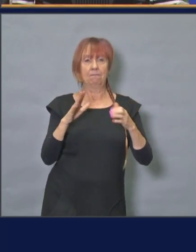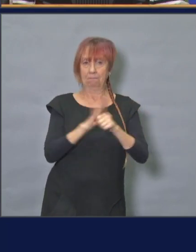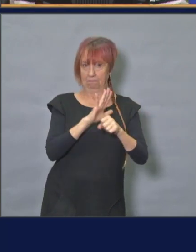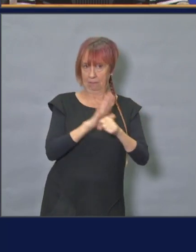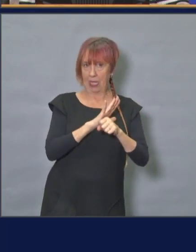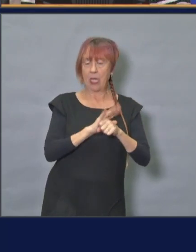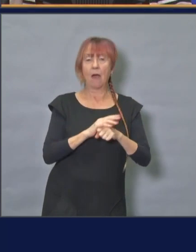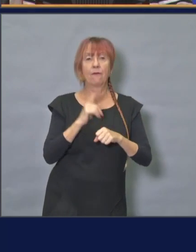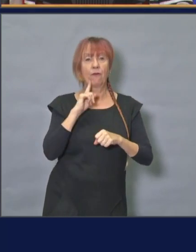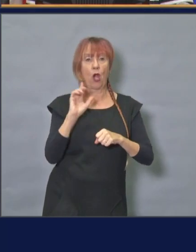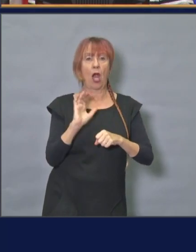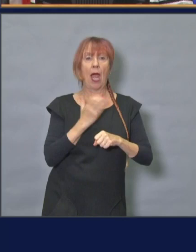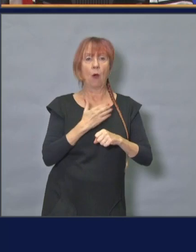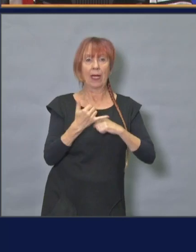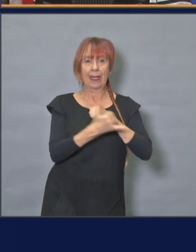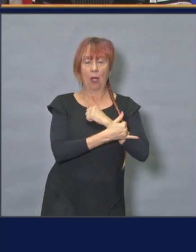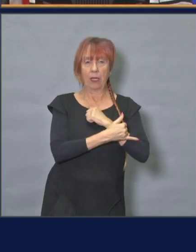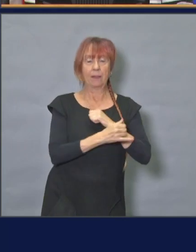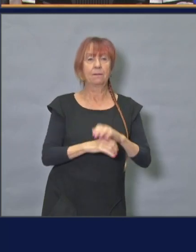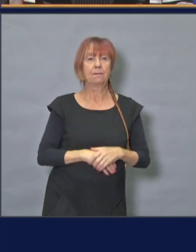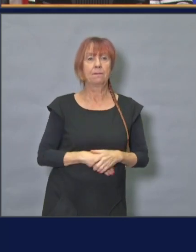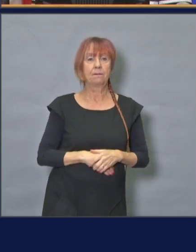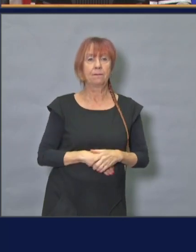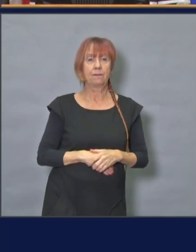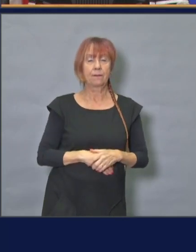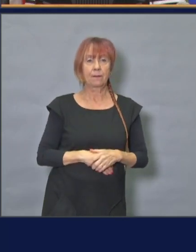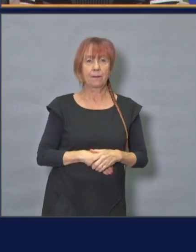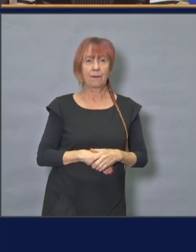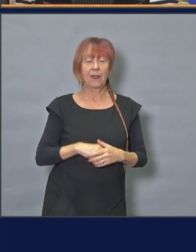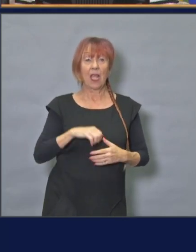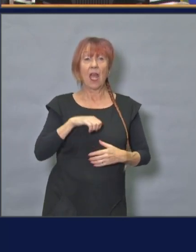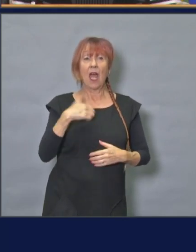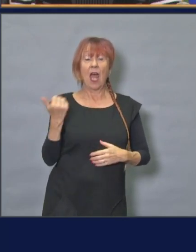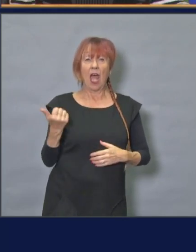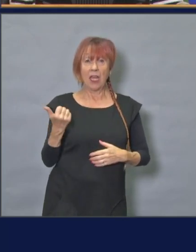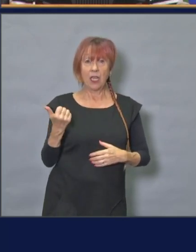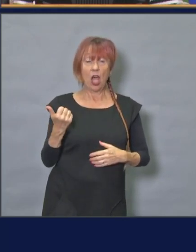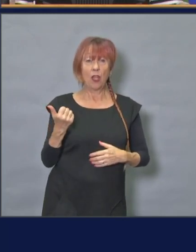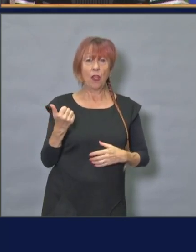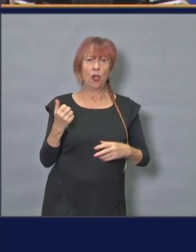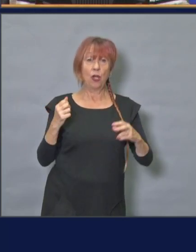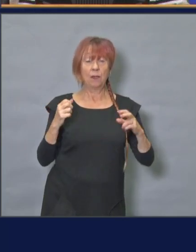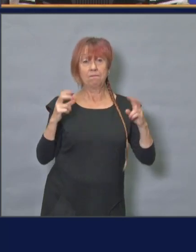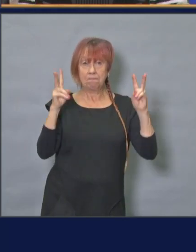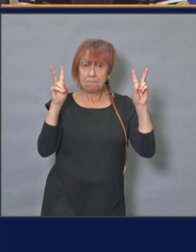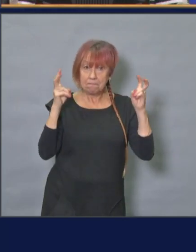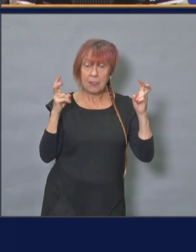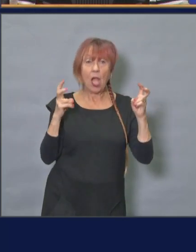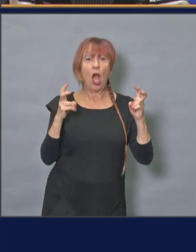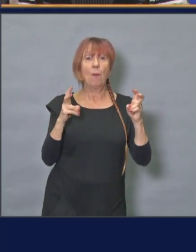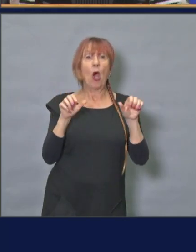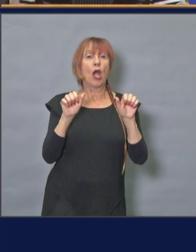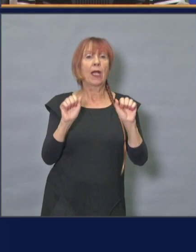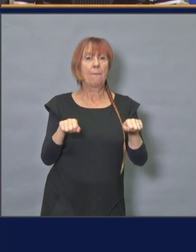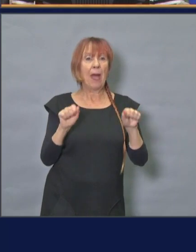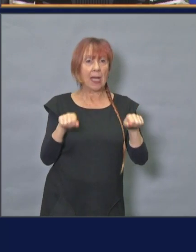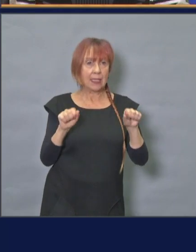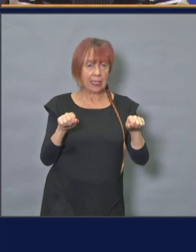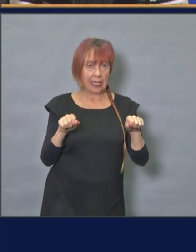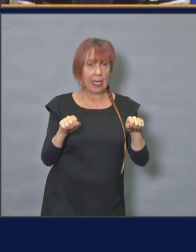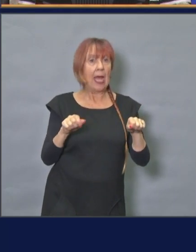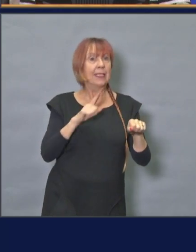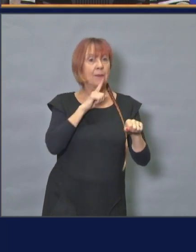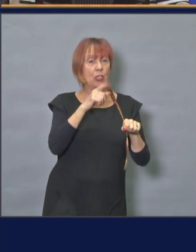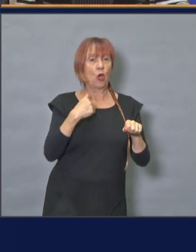Next slide, please. Another issue around our capacity is making sure that our supply of personal protective